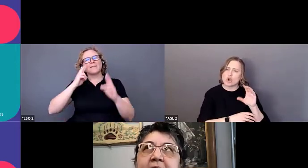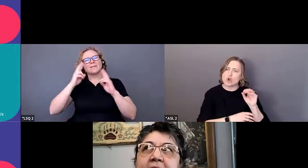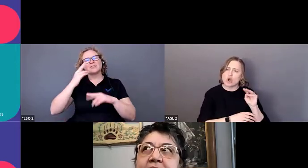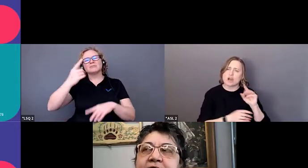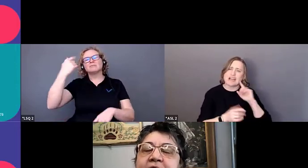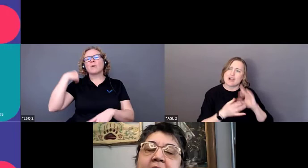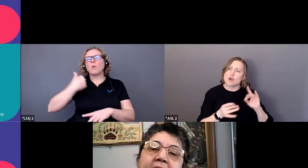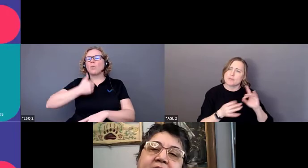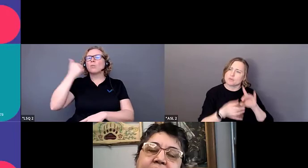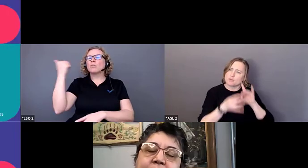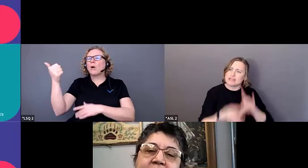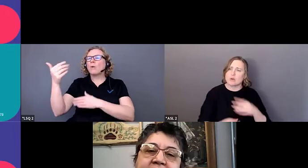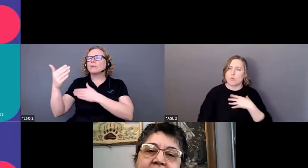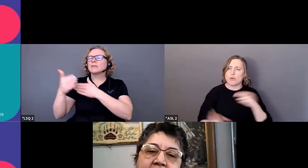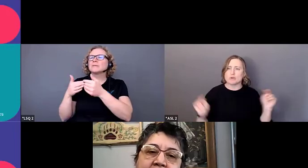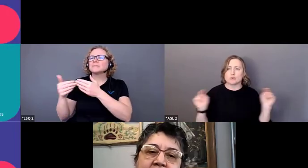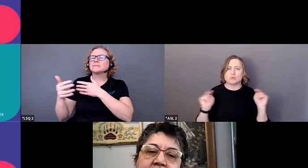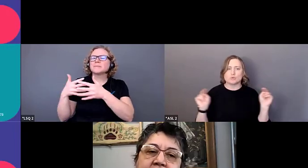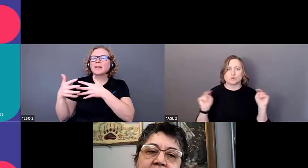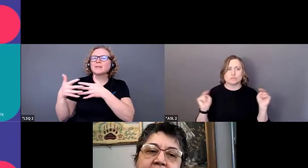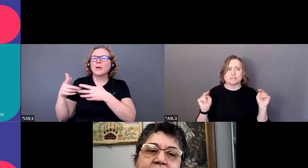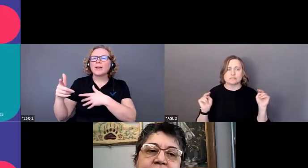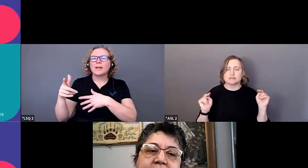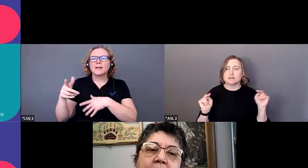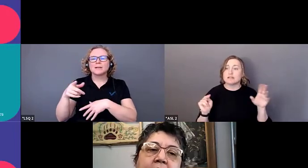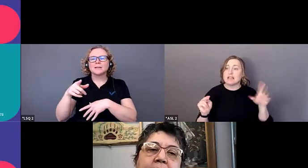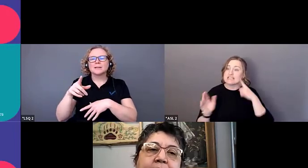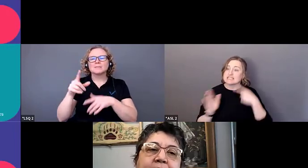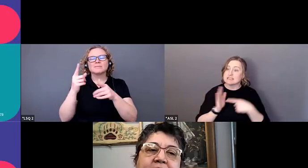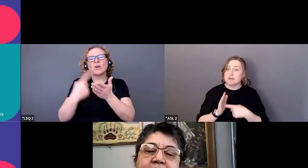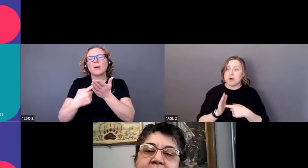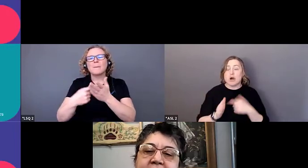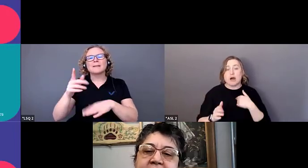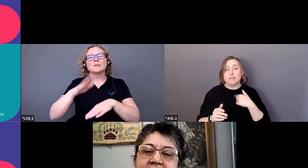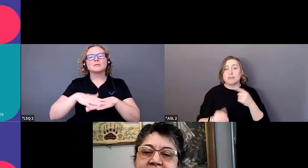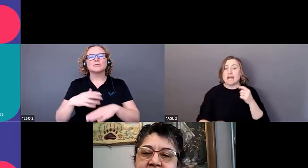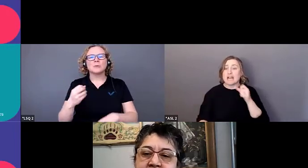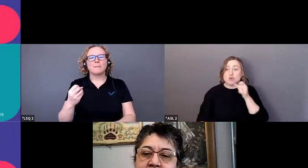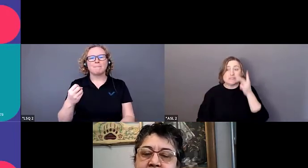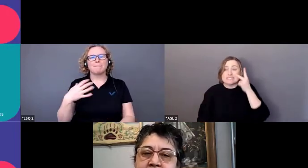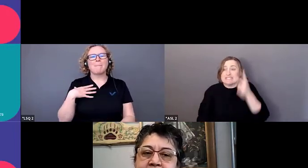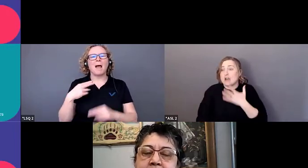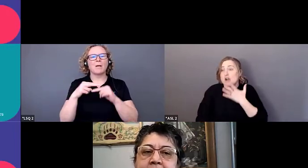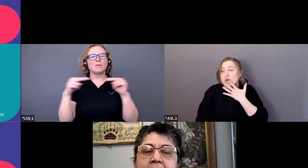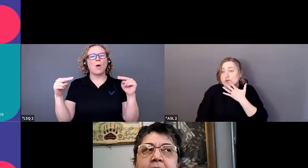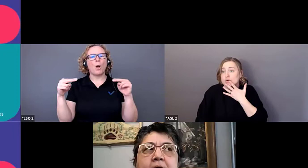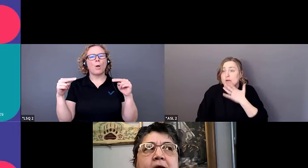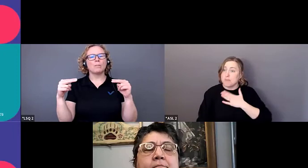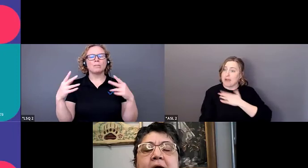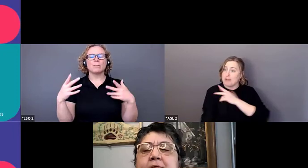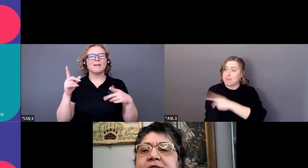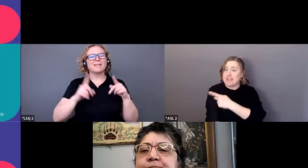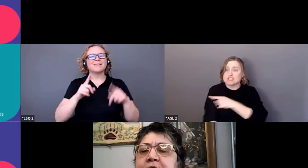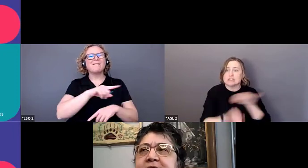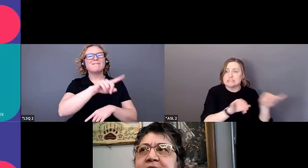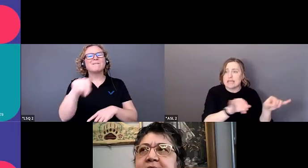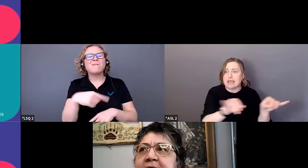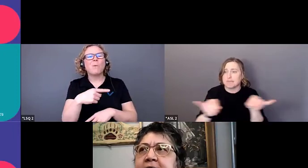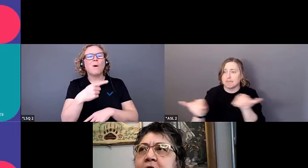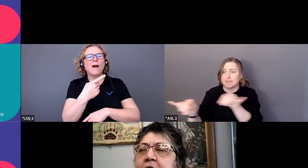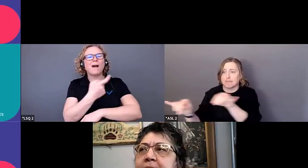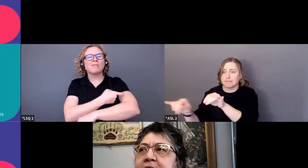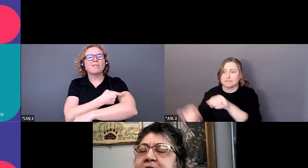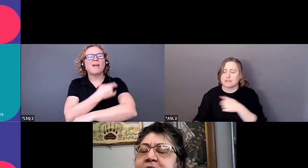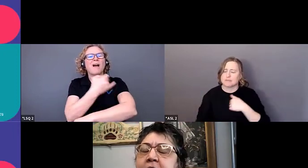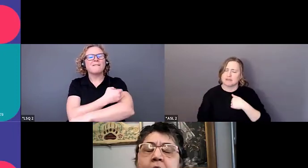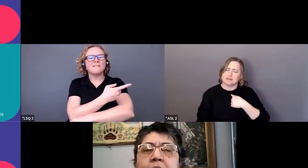neutrals of, I don't see color, I treat all my patients the same. And my response to